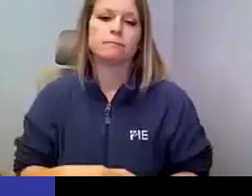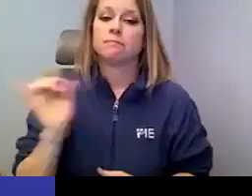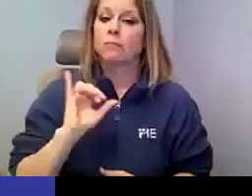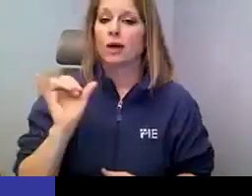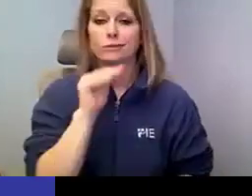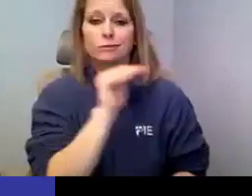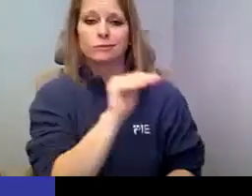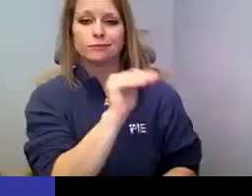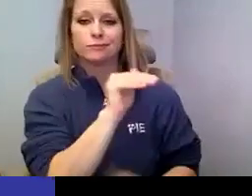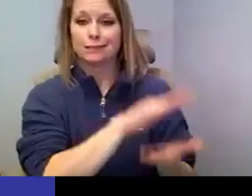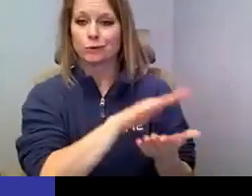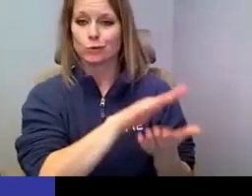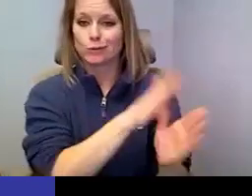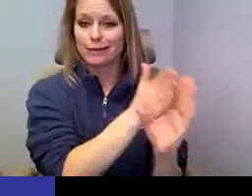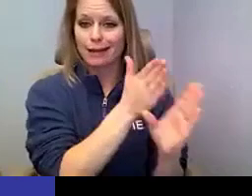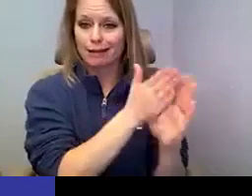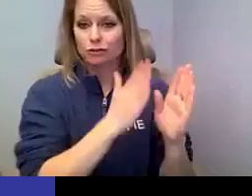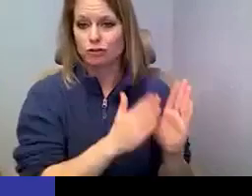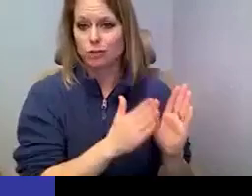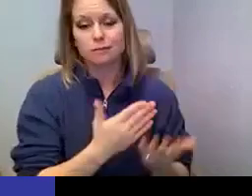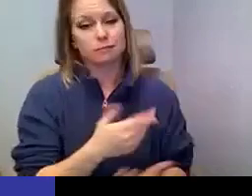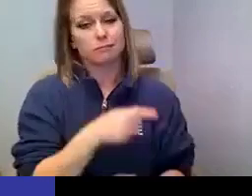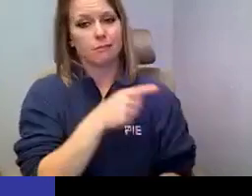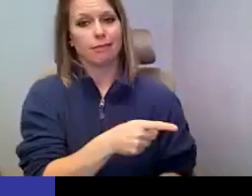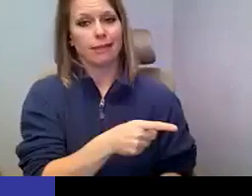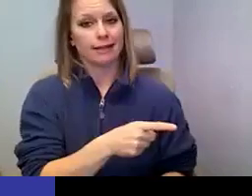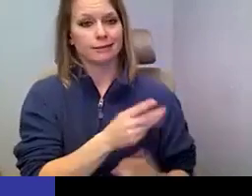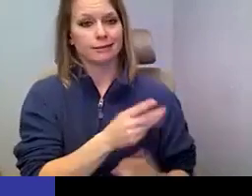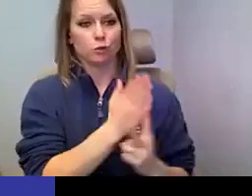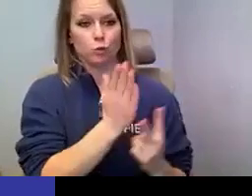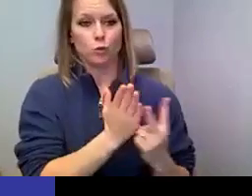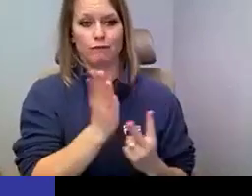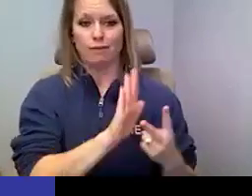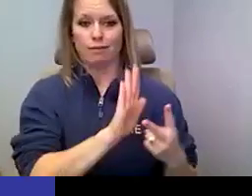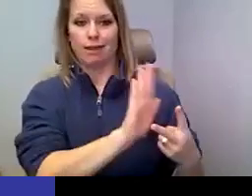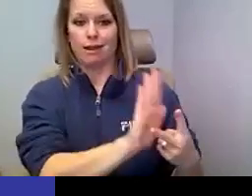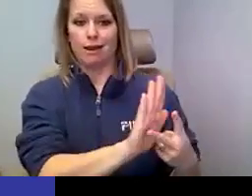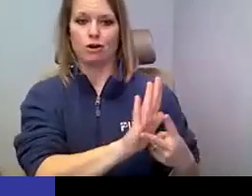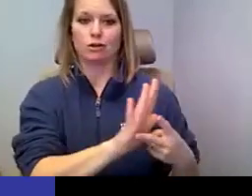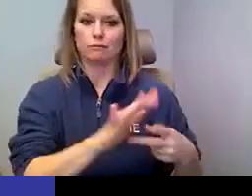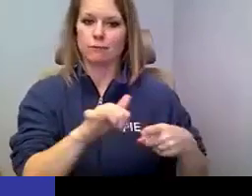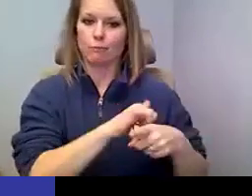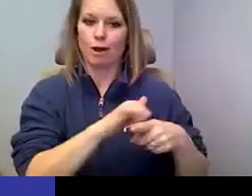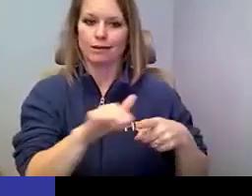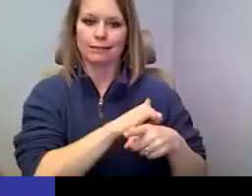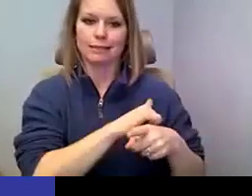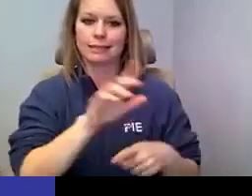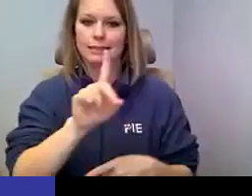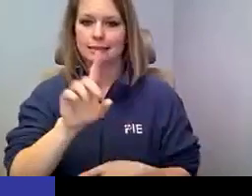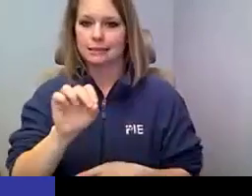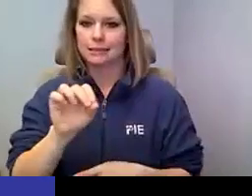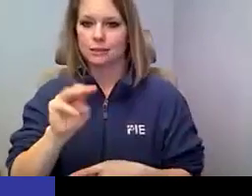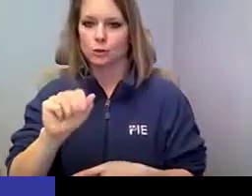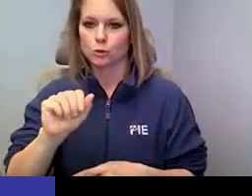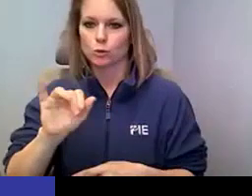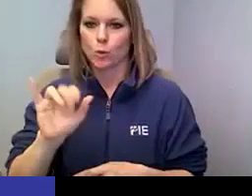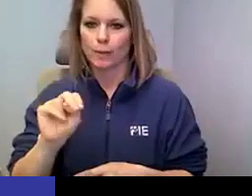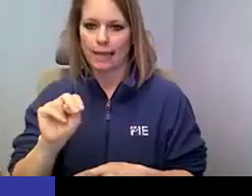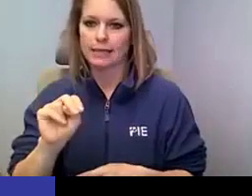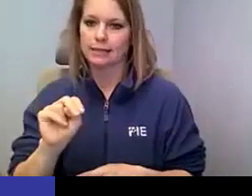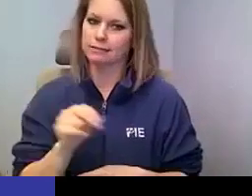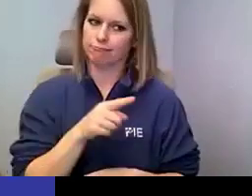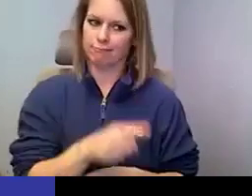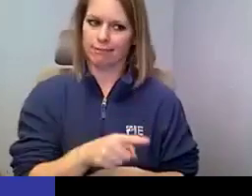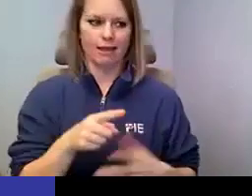psychologist. These are two of their practice domains that school psychologists are competent in, and they should be